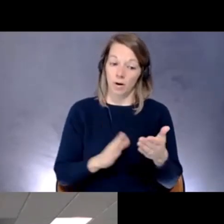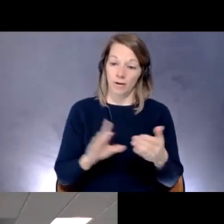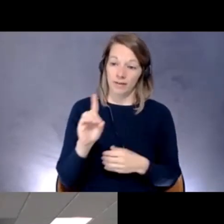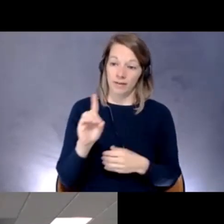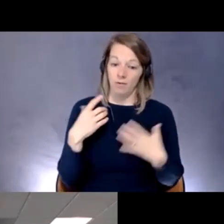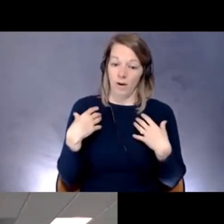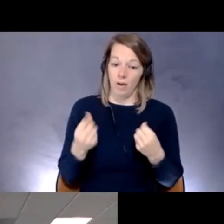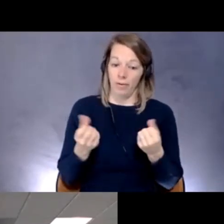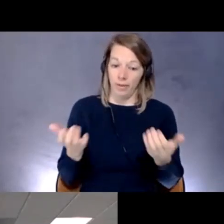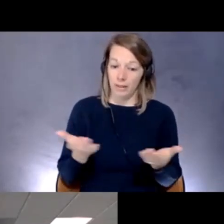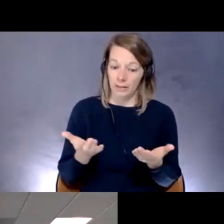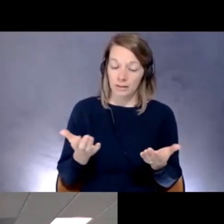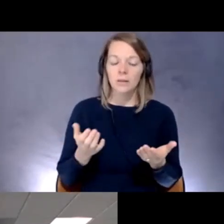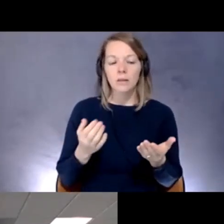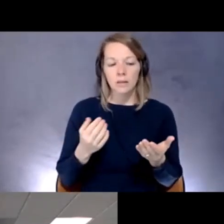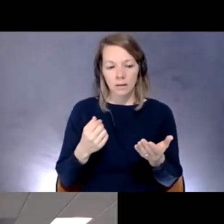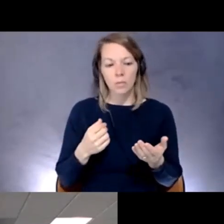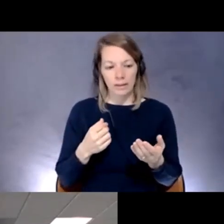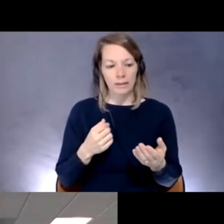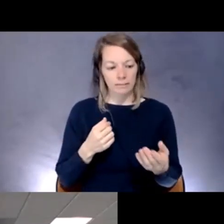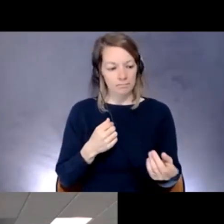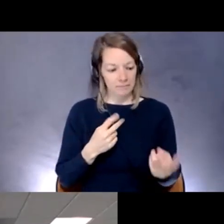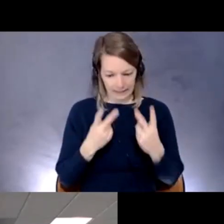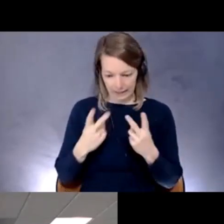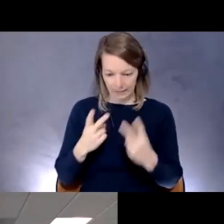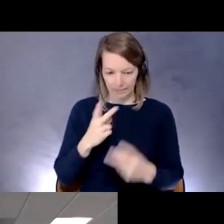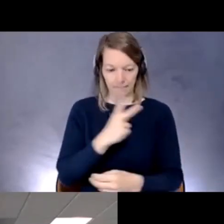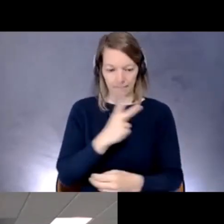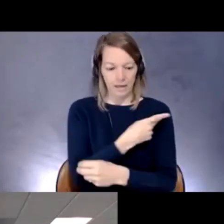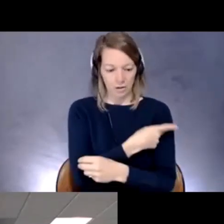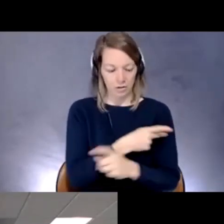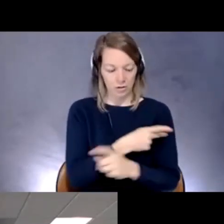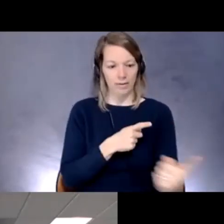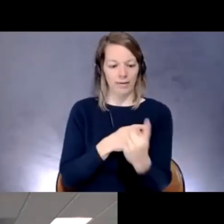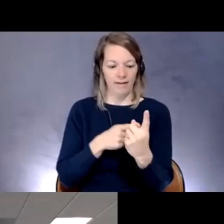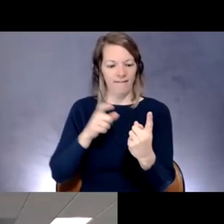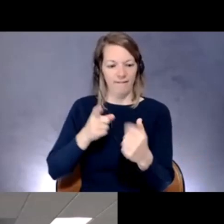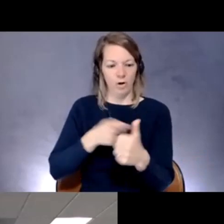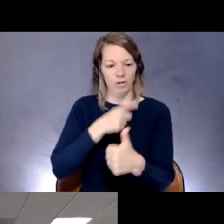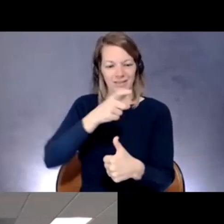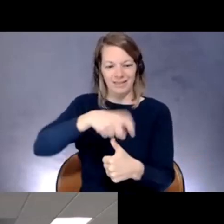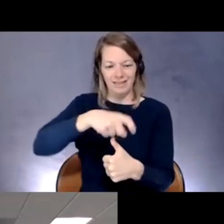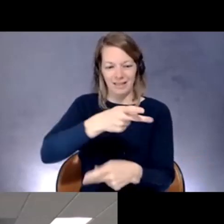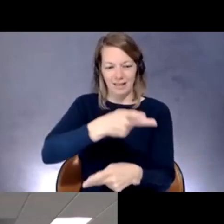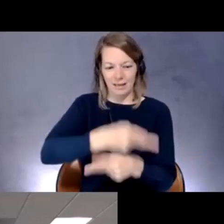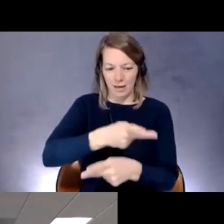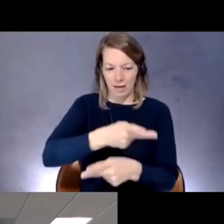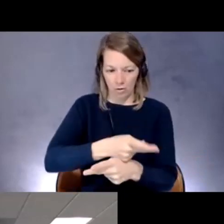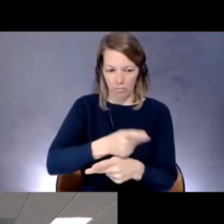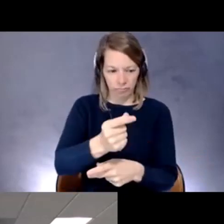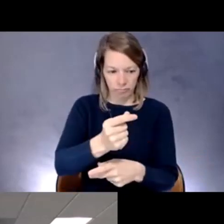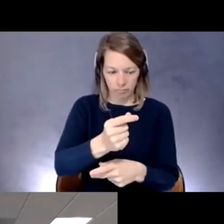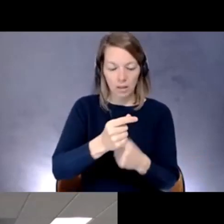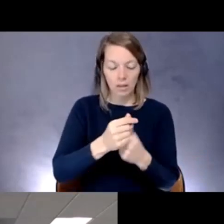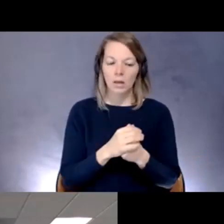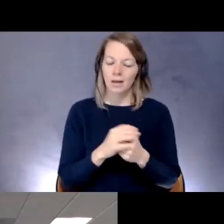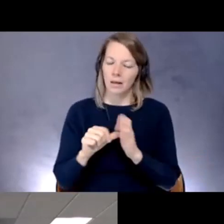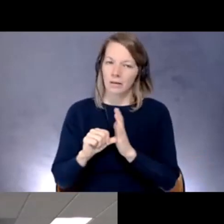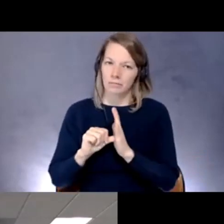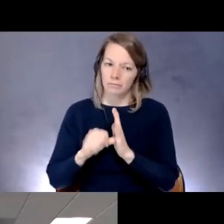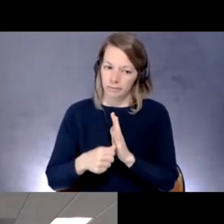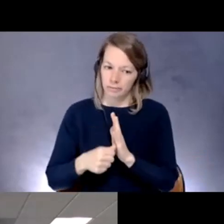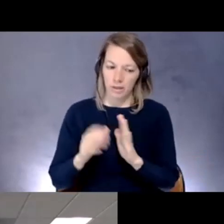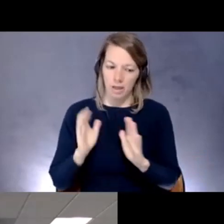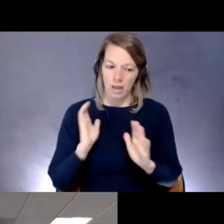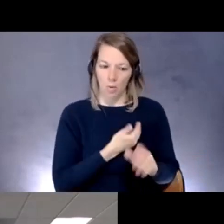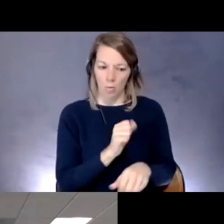that we do see patients when they first need care. And I can't emphasize too the work that we